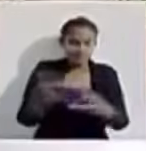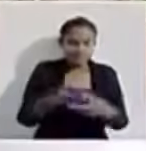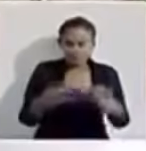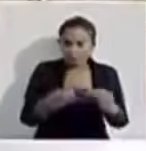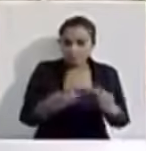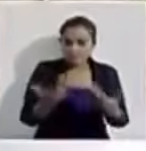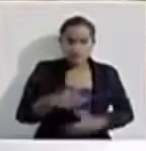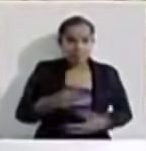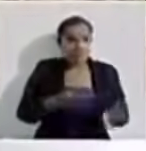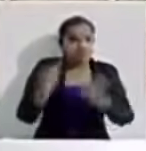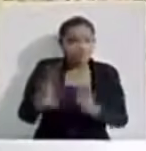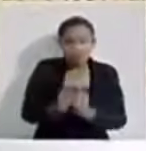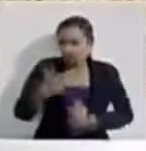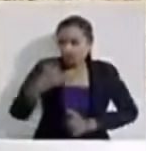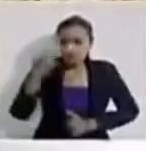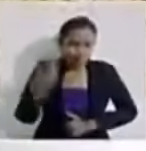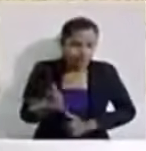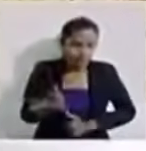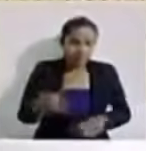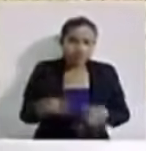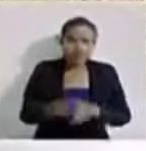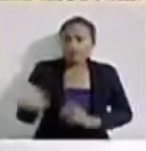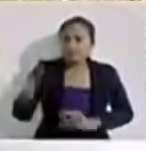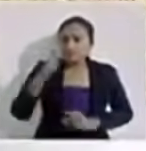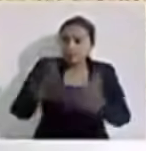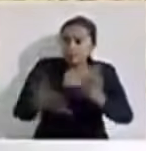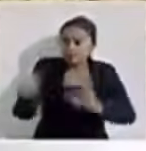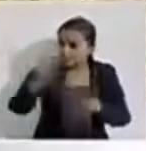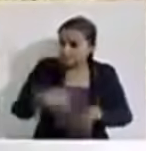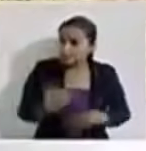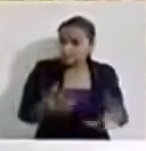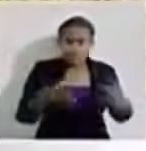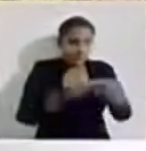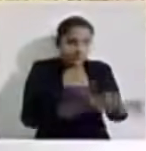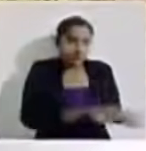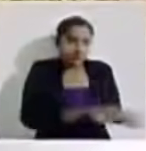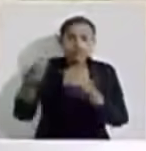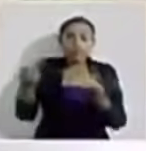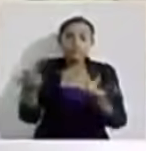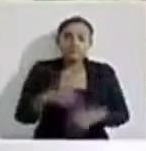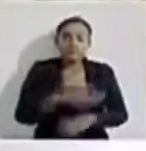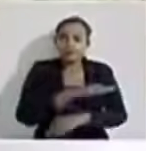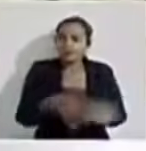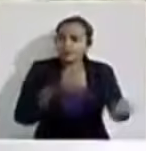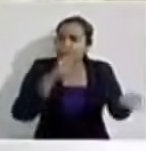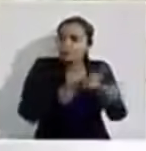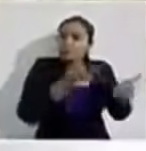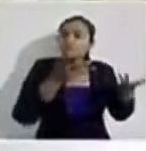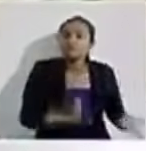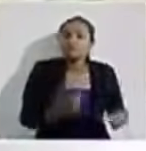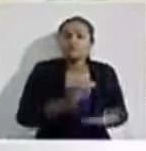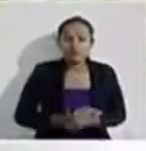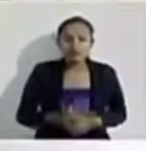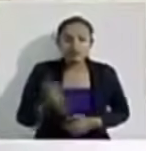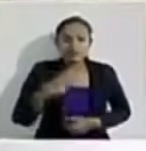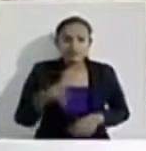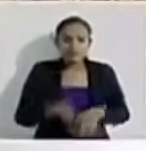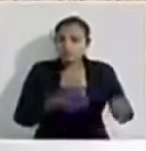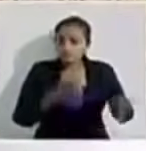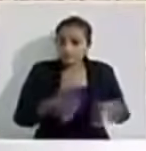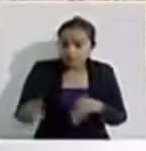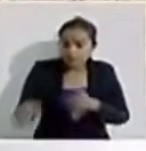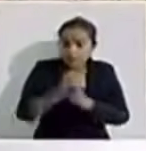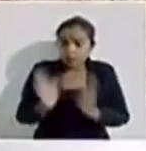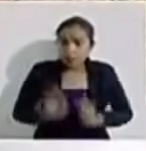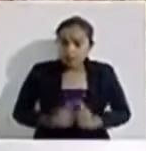not coming to purchase our crops. If it rains, we don't have a place to store these onions. We didn't cultivate these for our own consumption. We